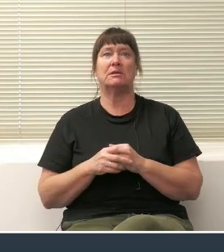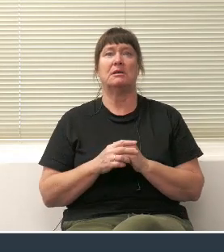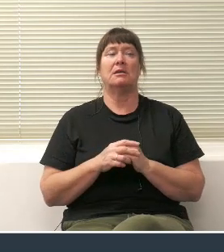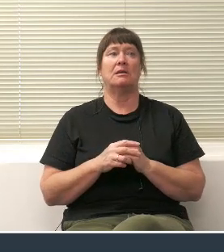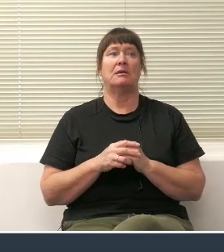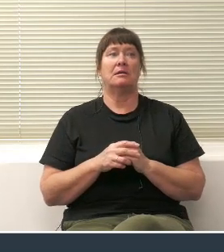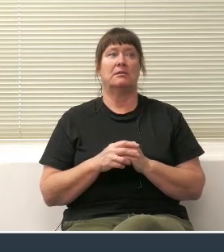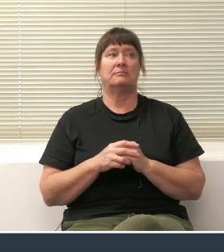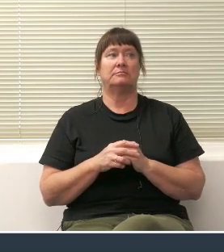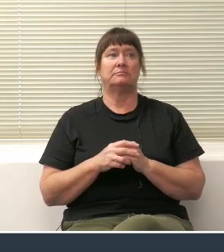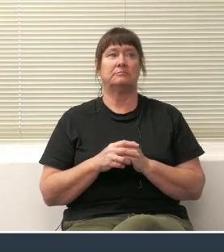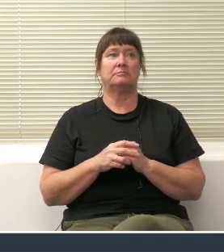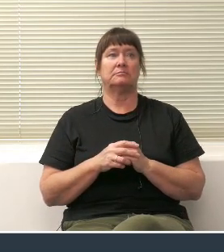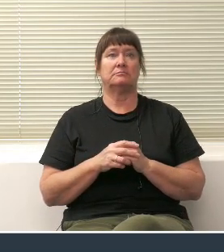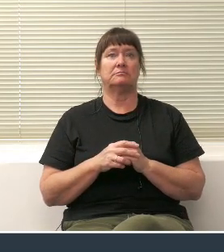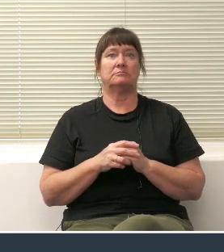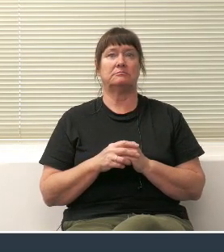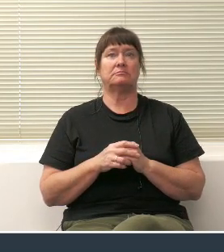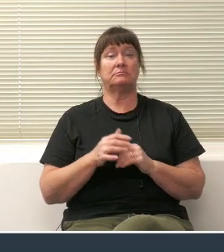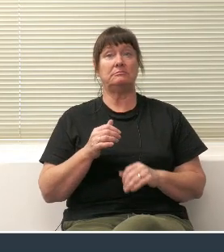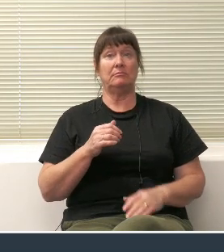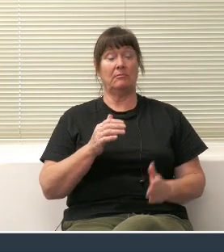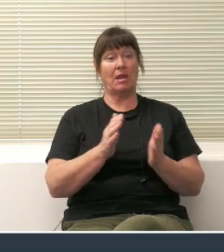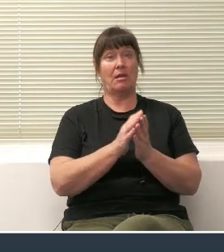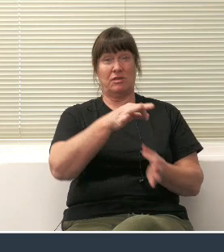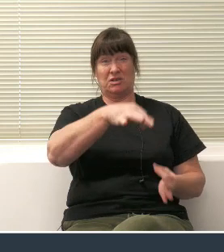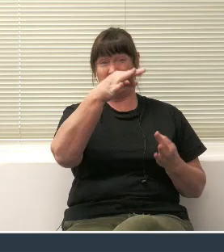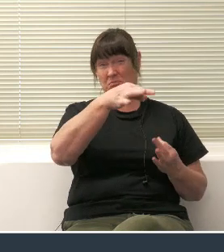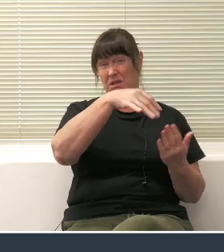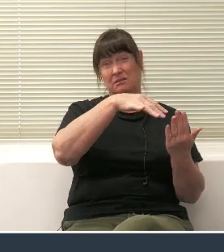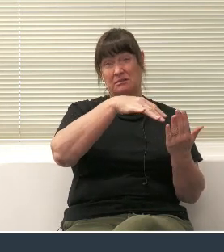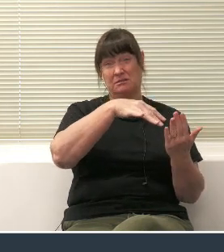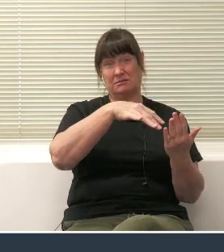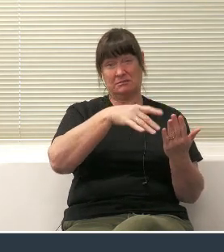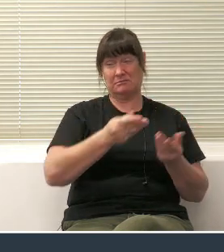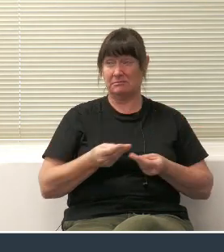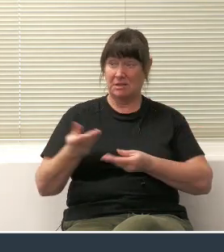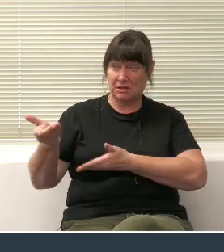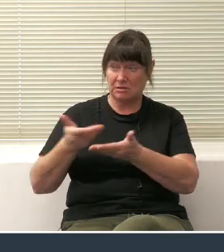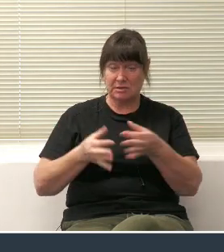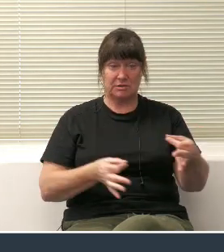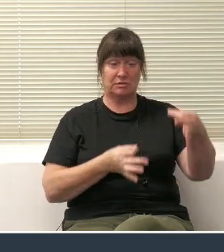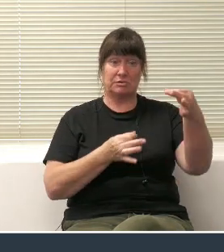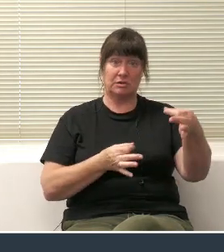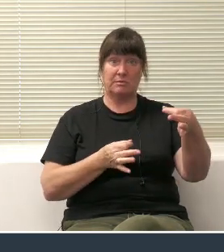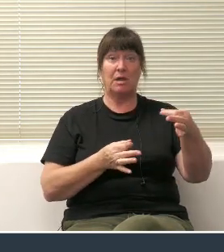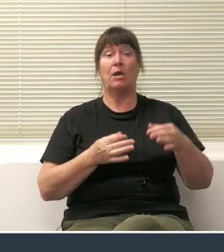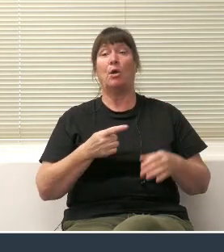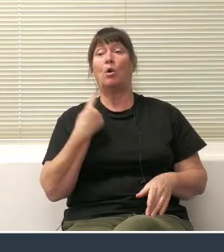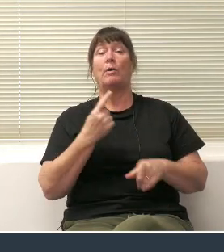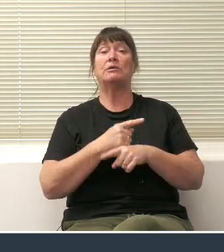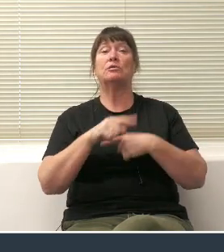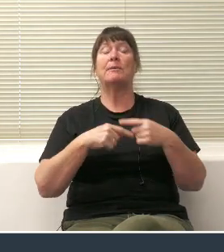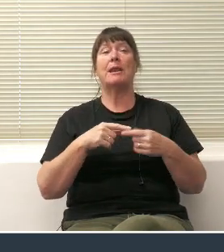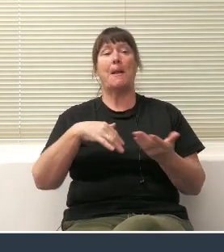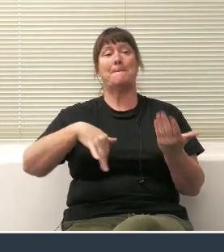Mayor. I understood from the document that we consulted on that we talked about mixed